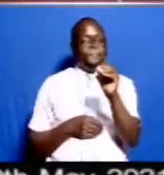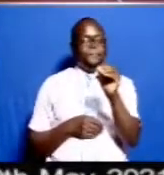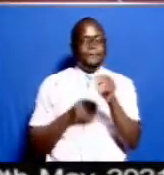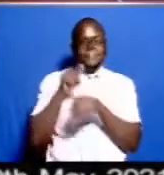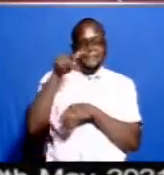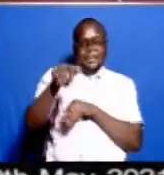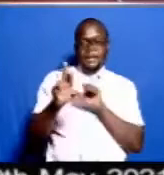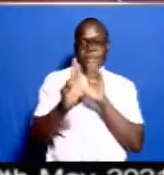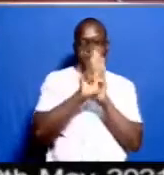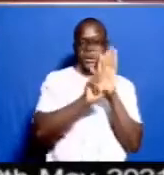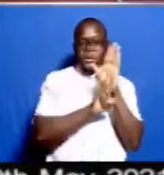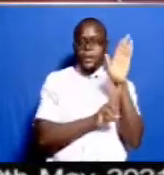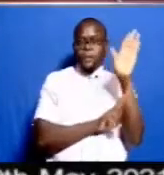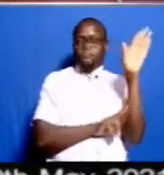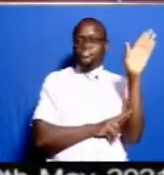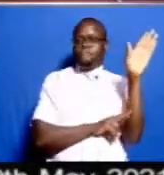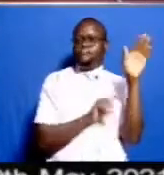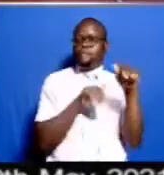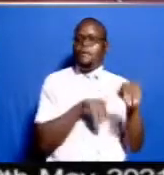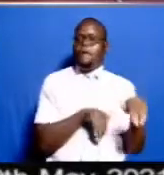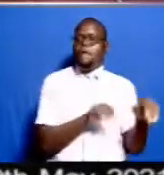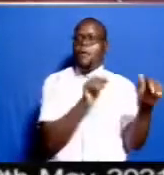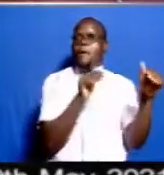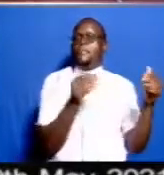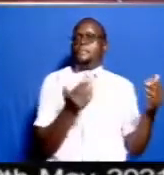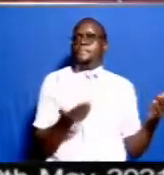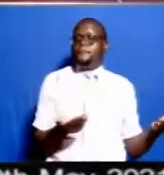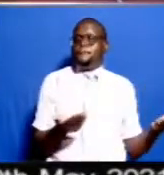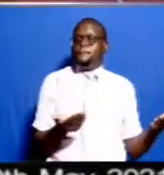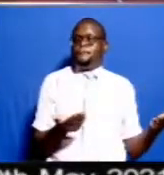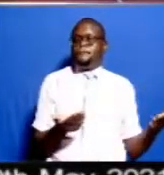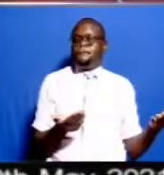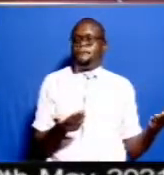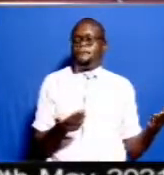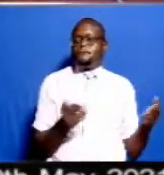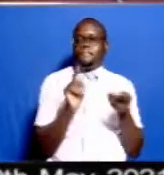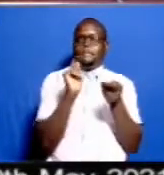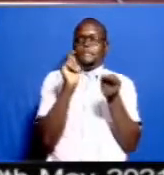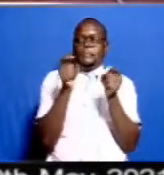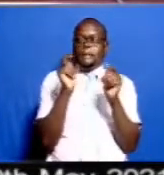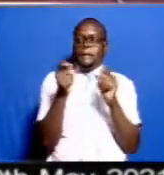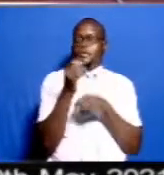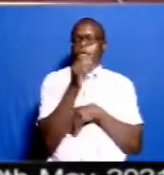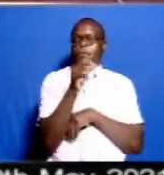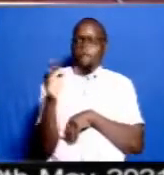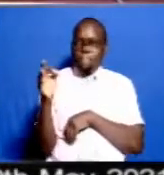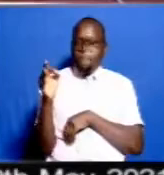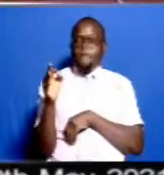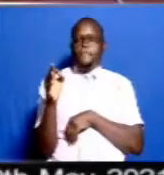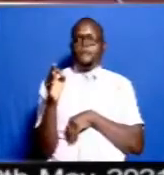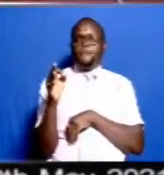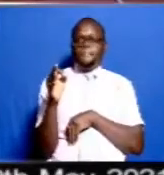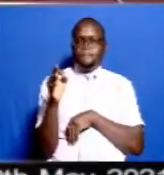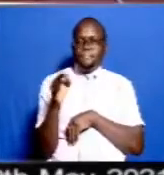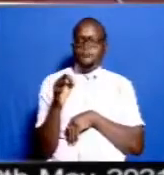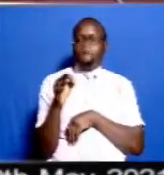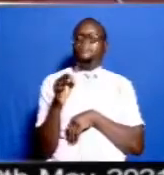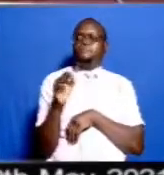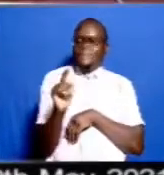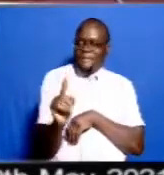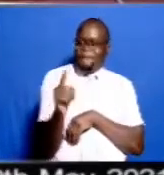These regulations are pursuant to the amendment of the Parent